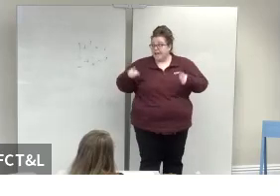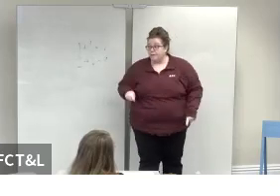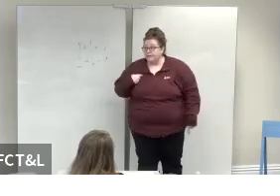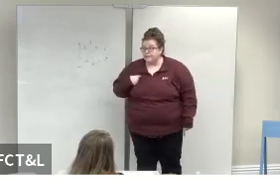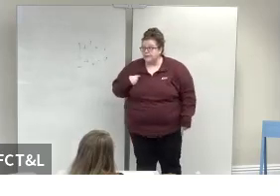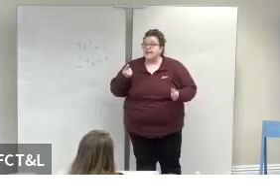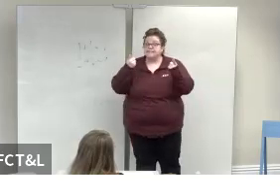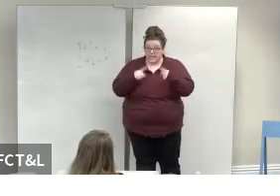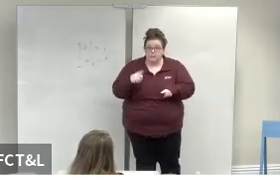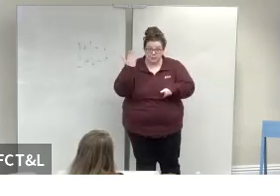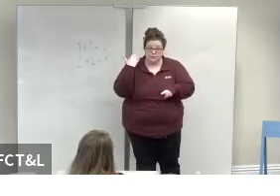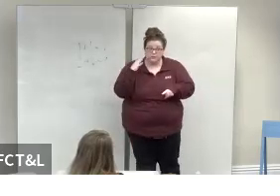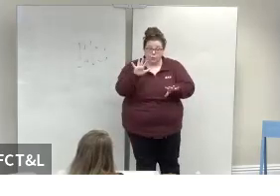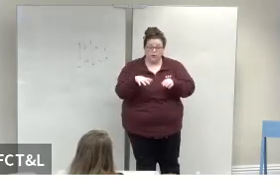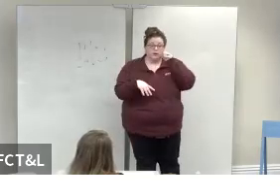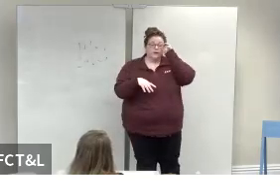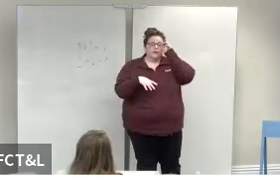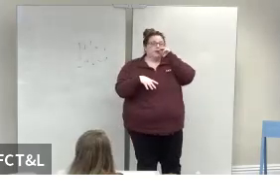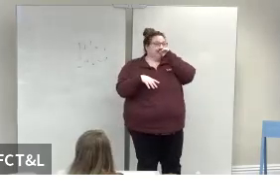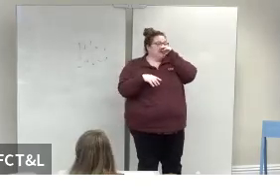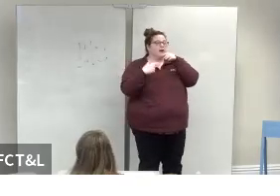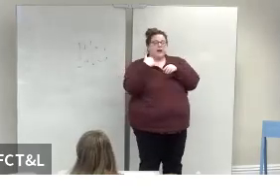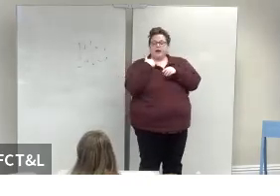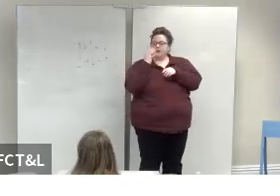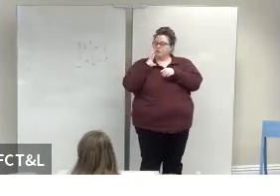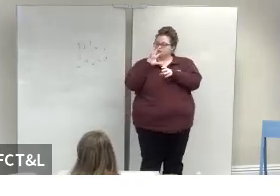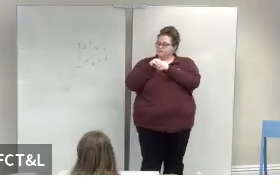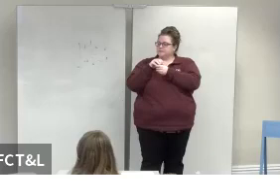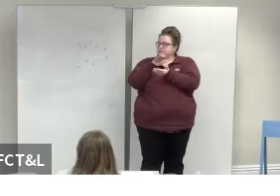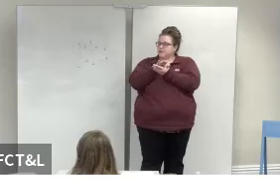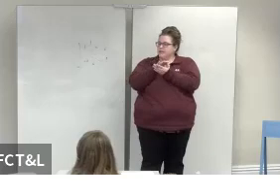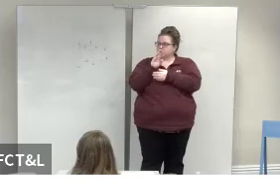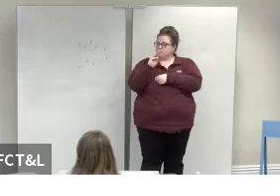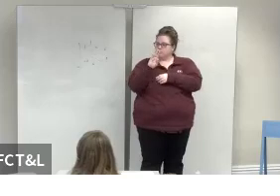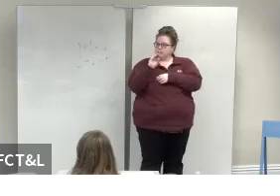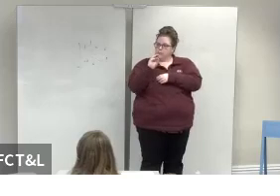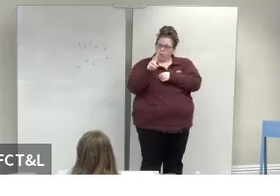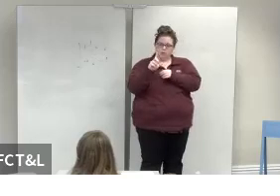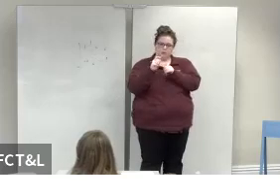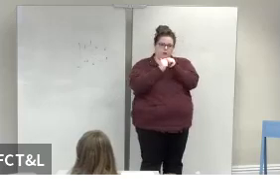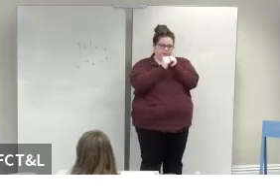okay, with exaggerated speech, it's happened many times to me before. I